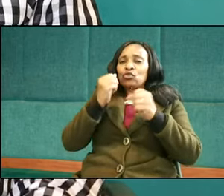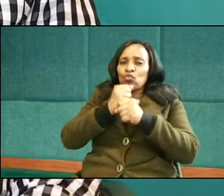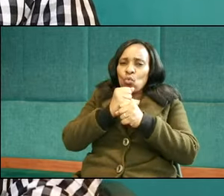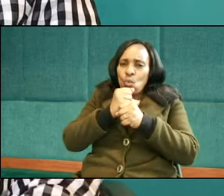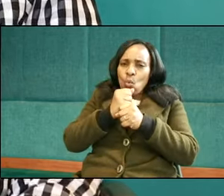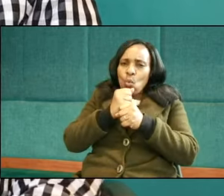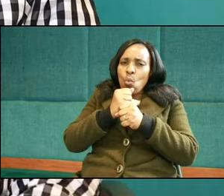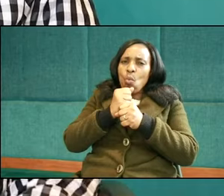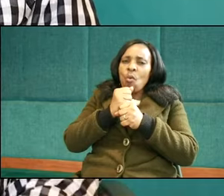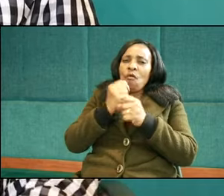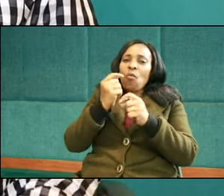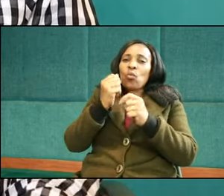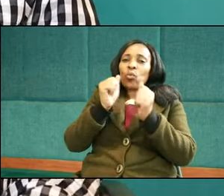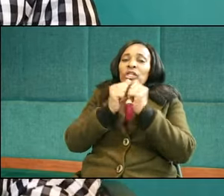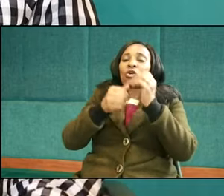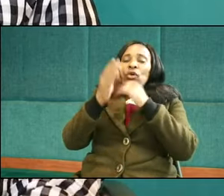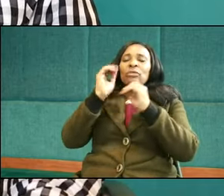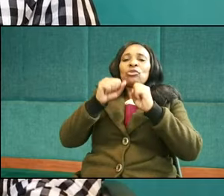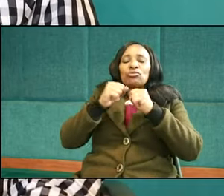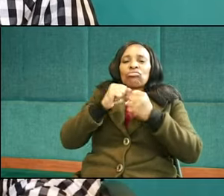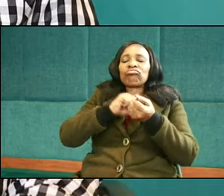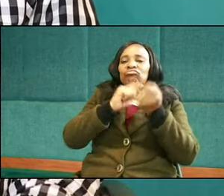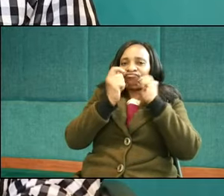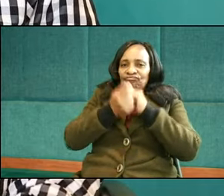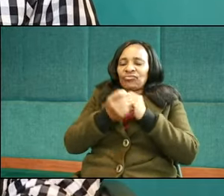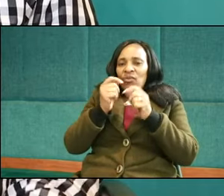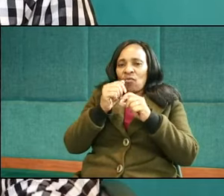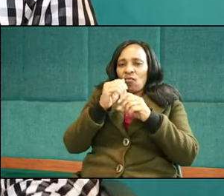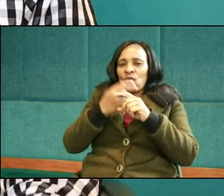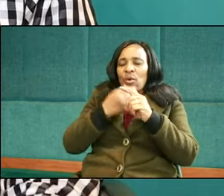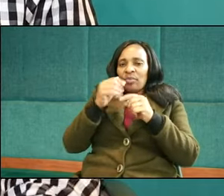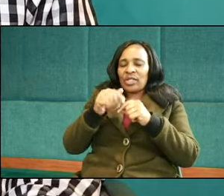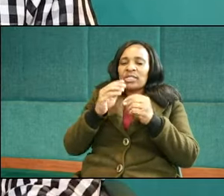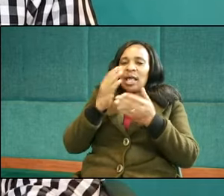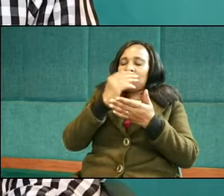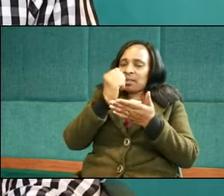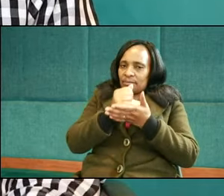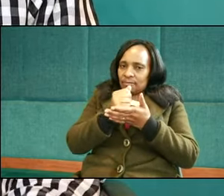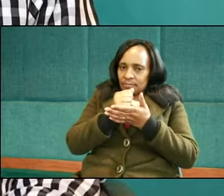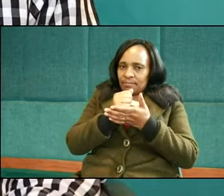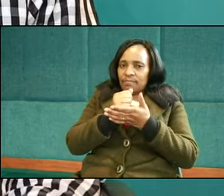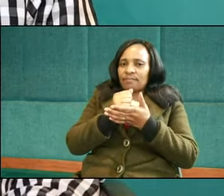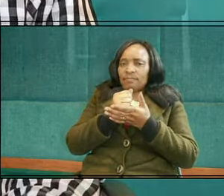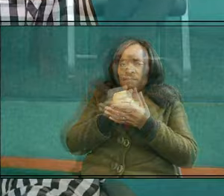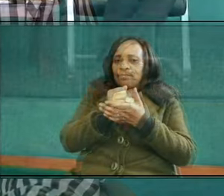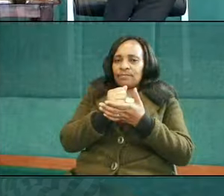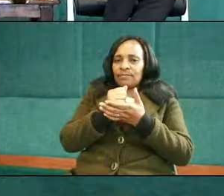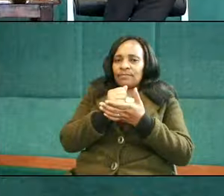able to turn away from it completely. Yeah. Yes, amen. Thank you very much.